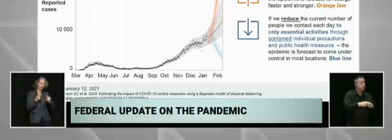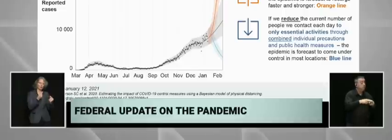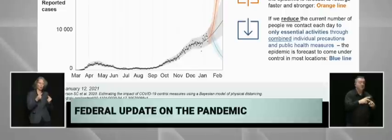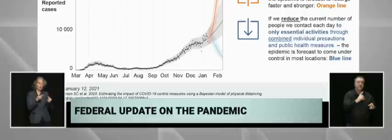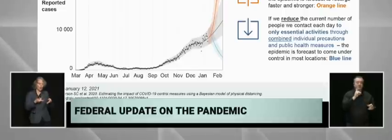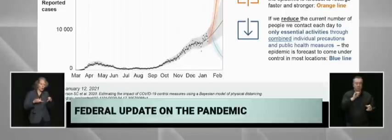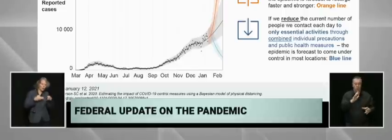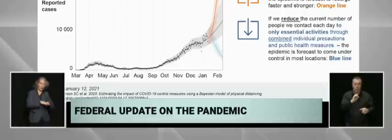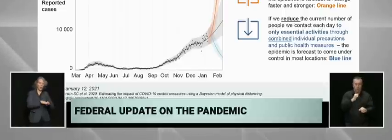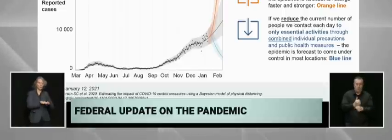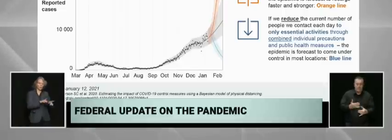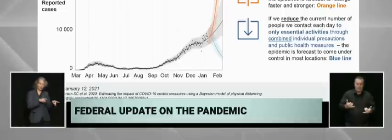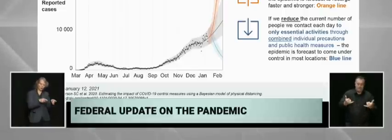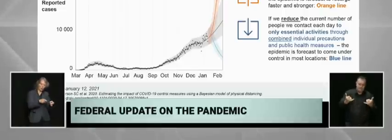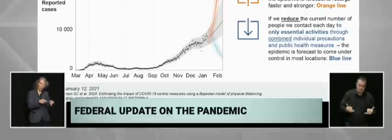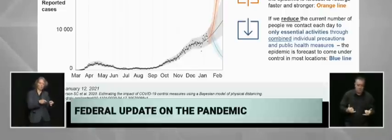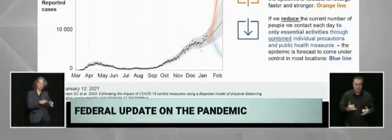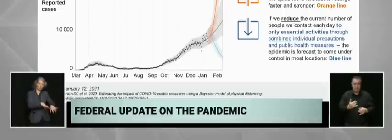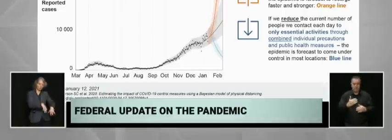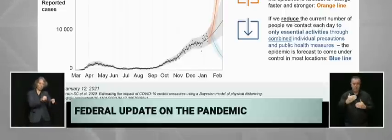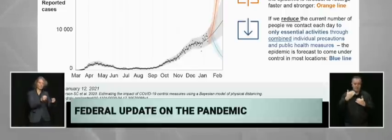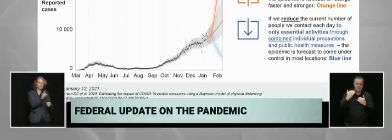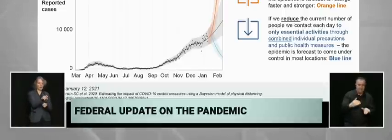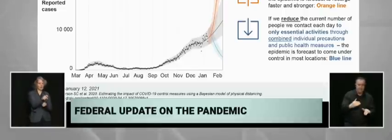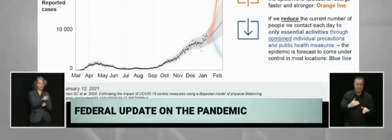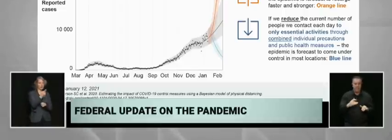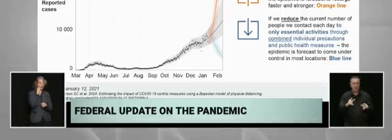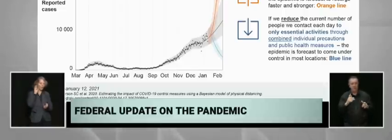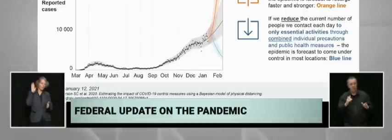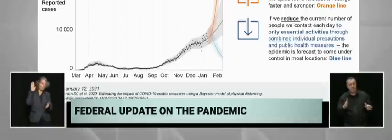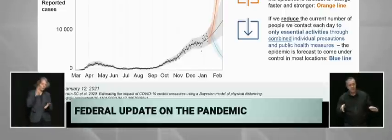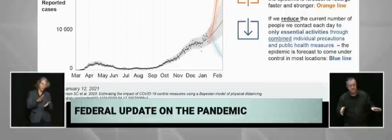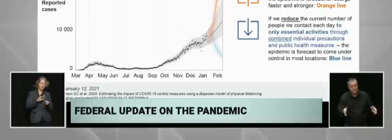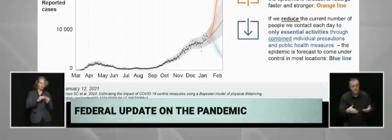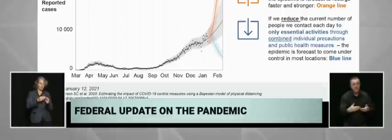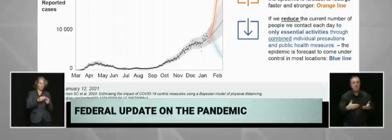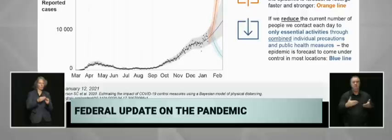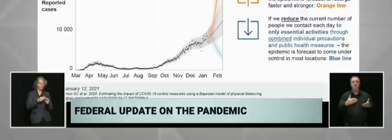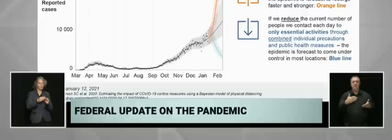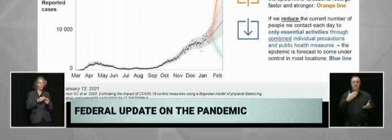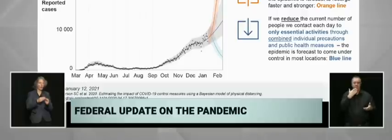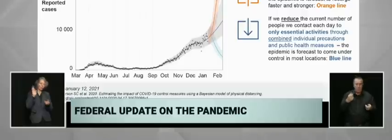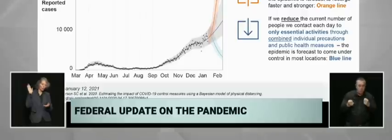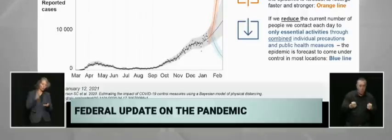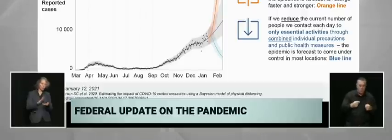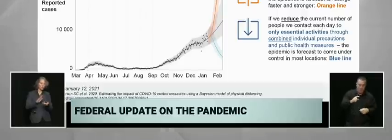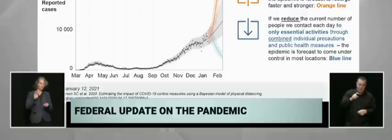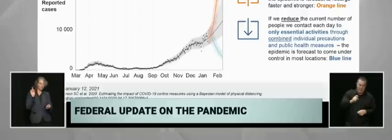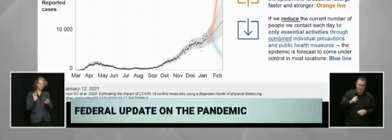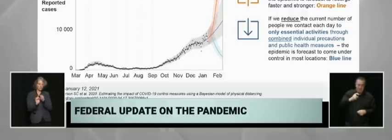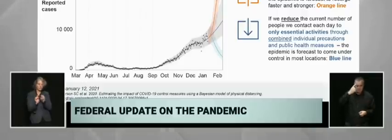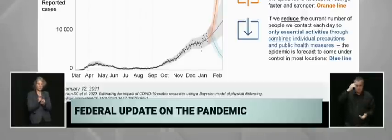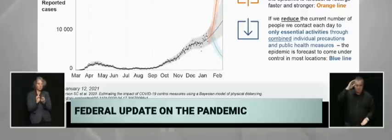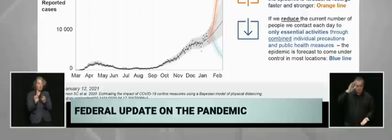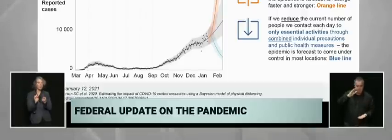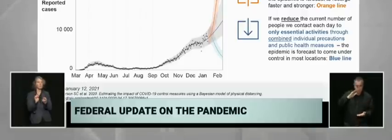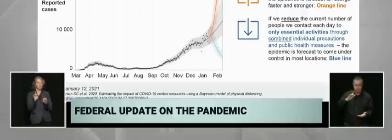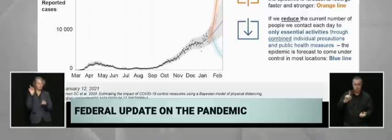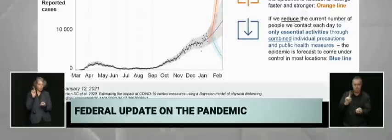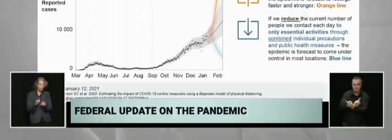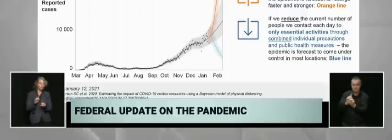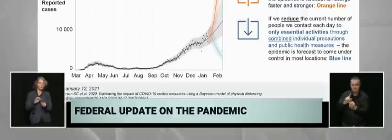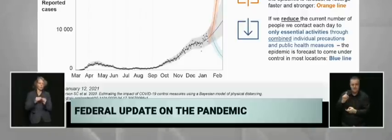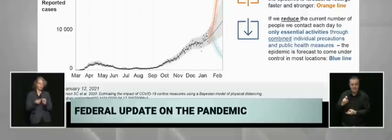measures is required to achieve the reductions in contacts necessary to arrest climbing numbers. As we've been saying